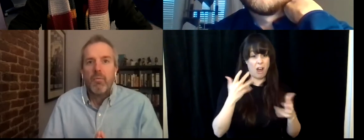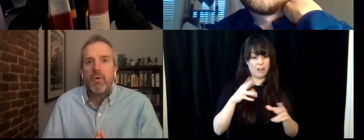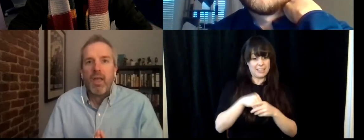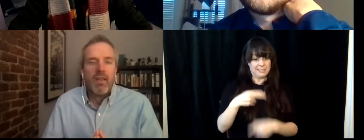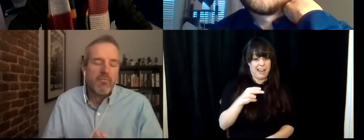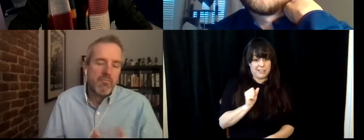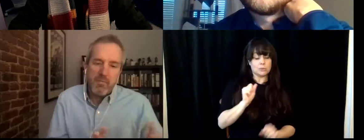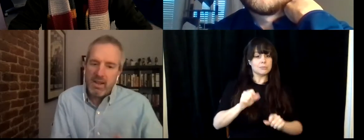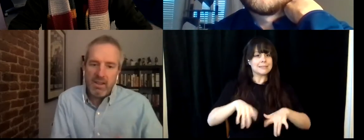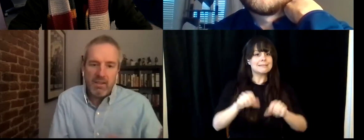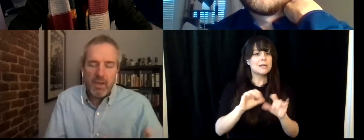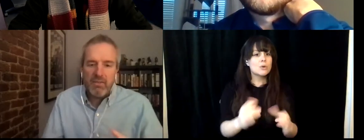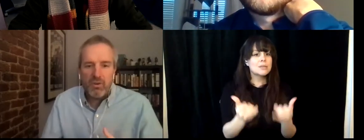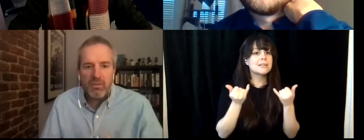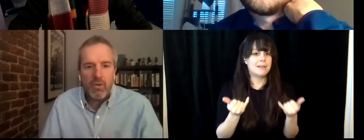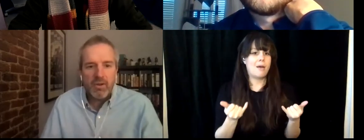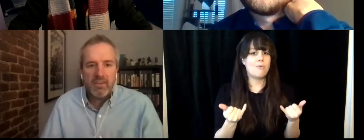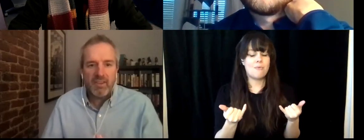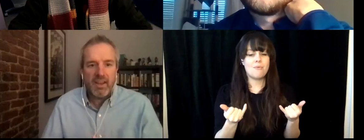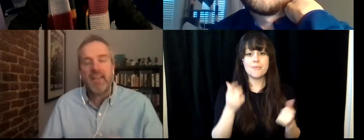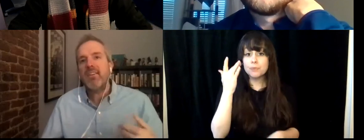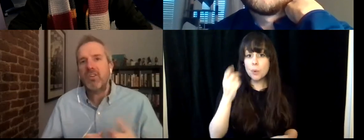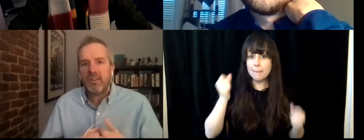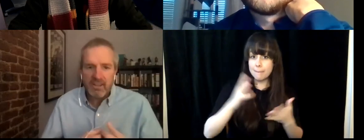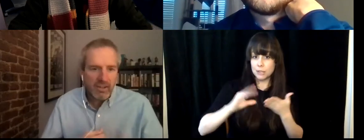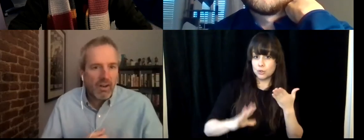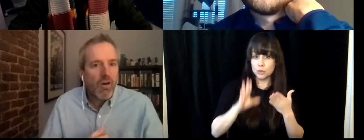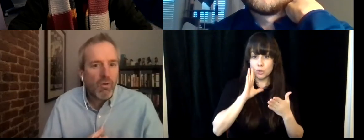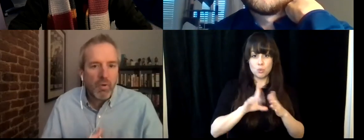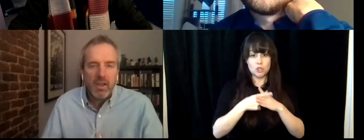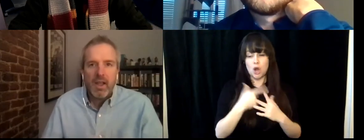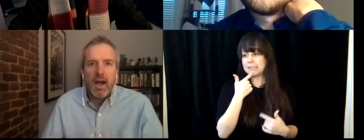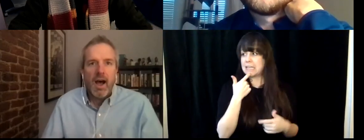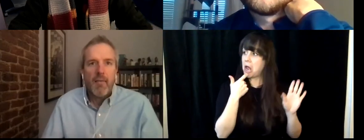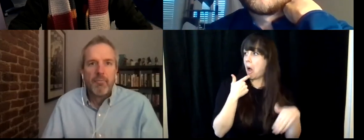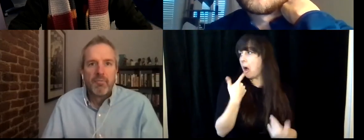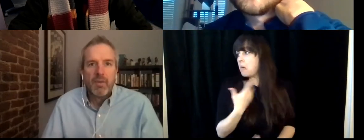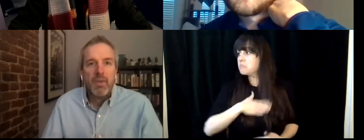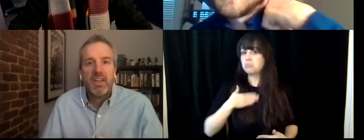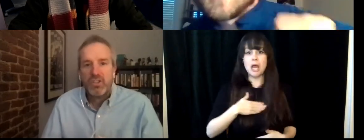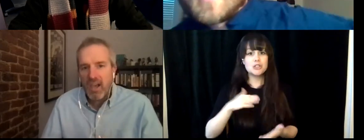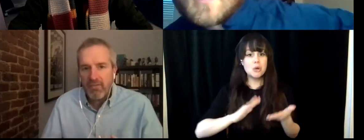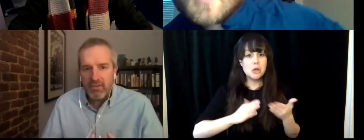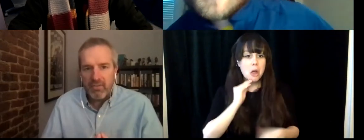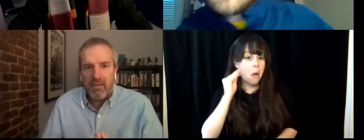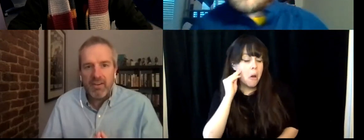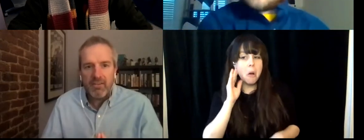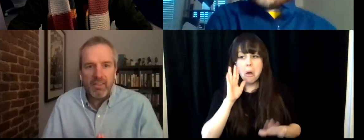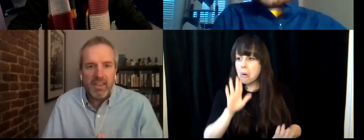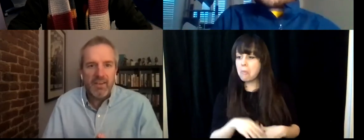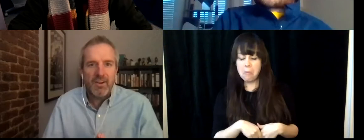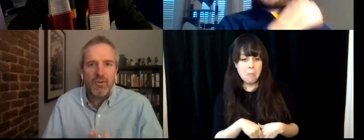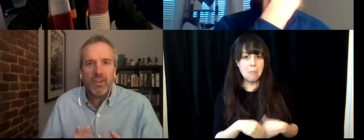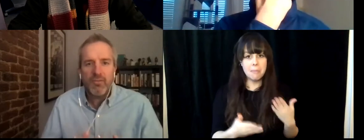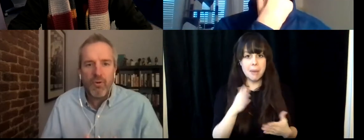know, many students go into this saying, I like to cook. I cook at home. Being a chef is very different